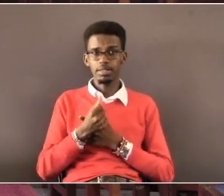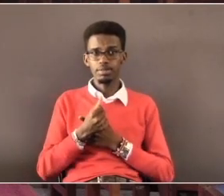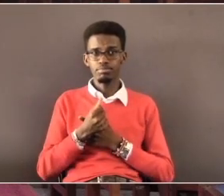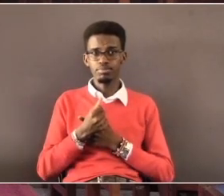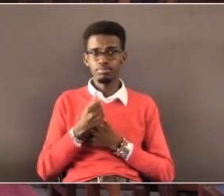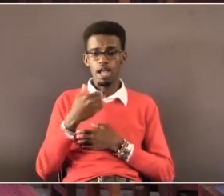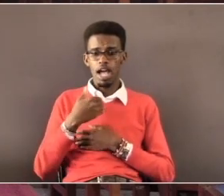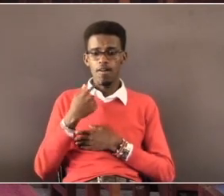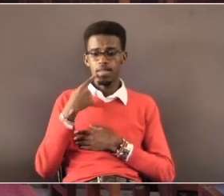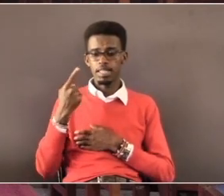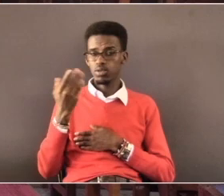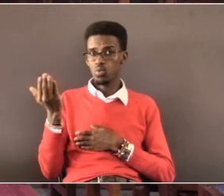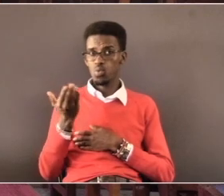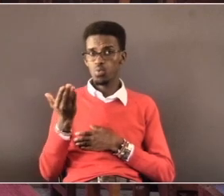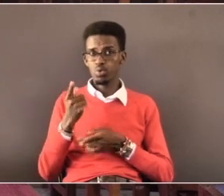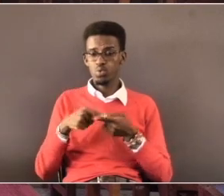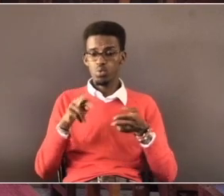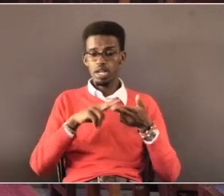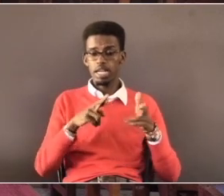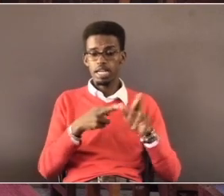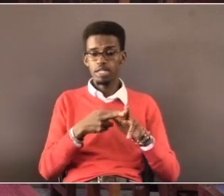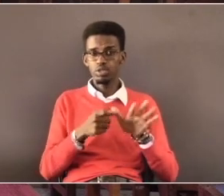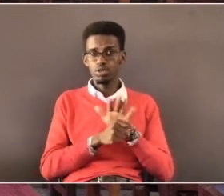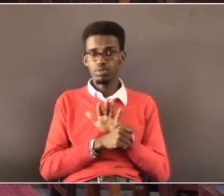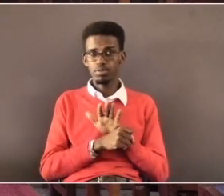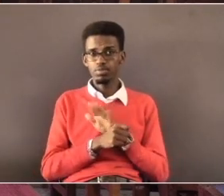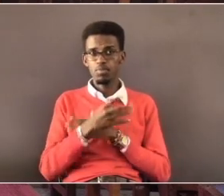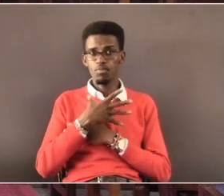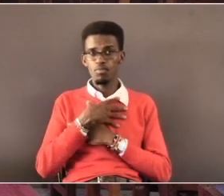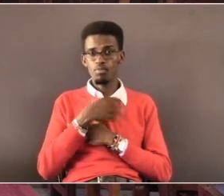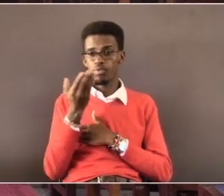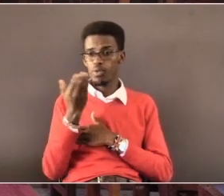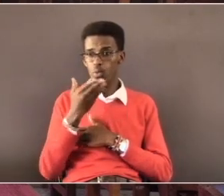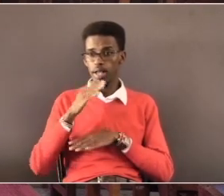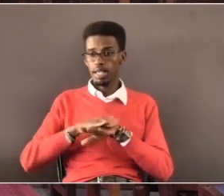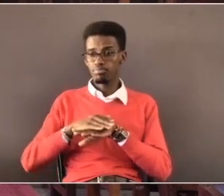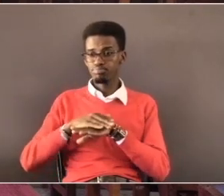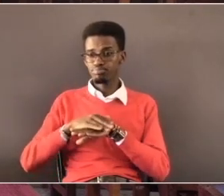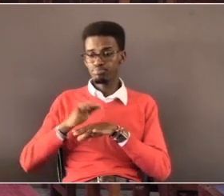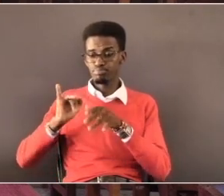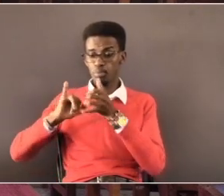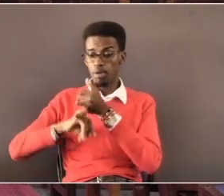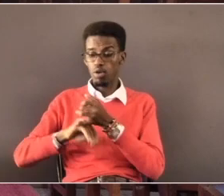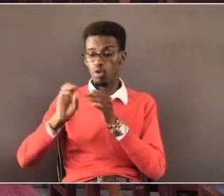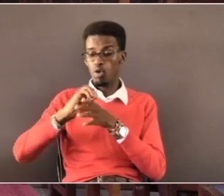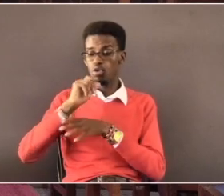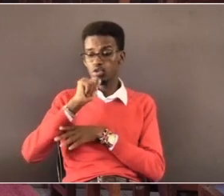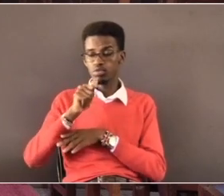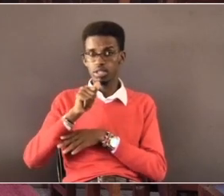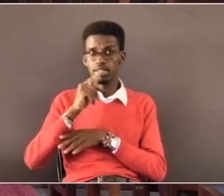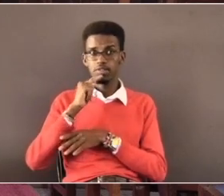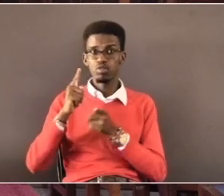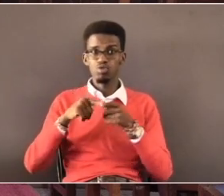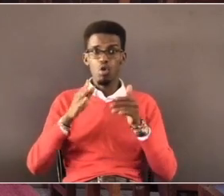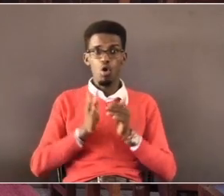There's this element of relationships and whether you get married or not, but there's this aspect of